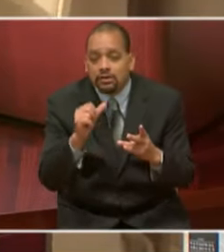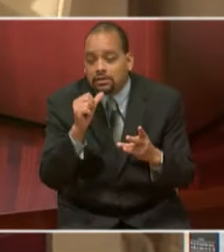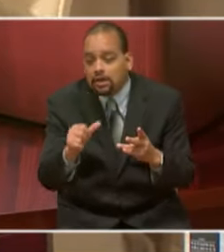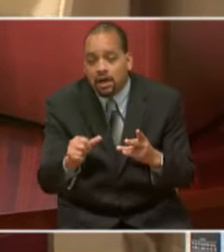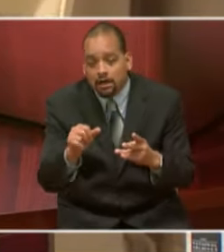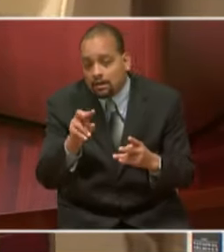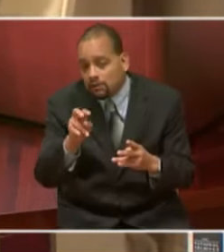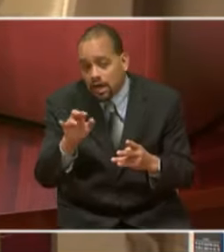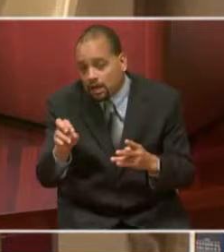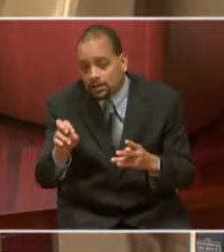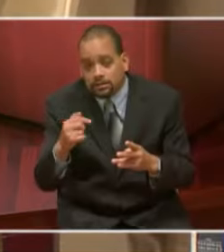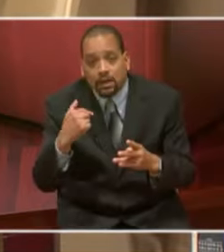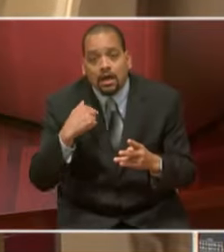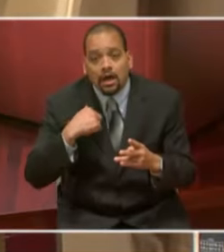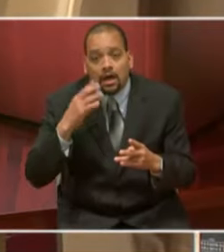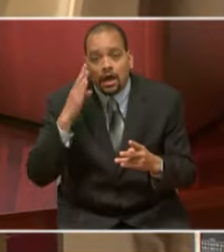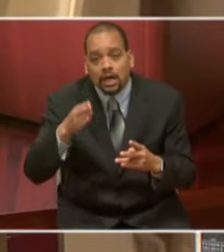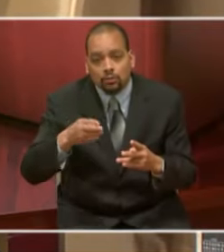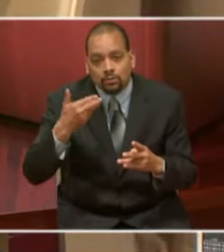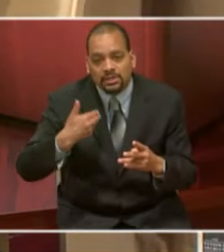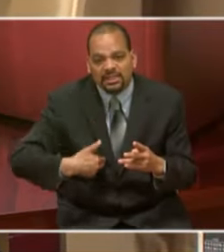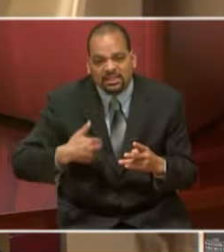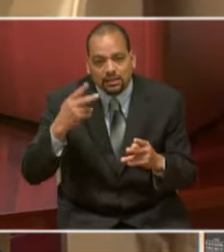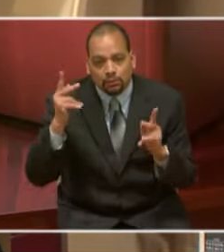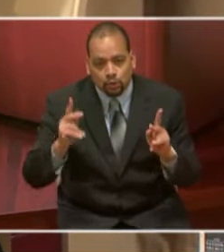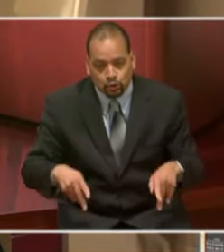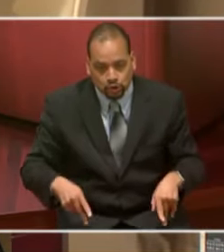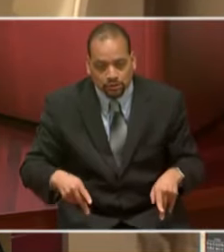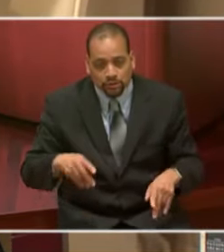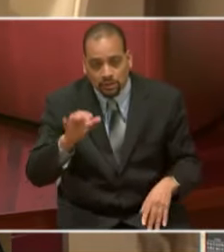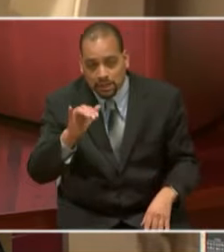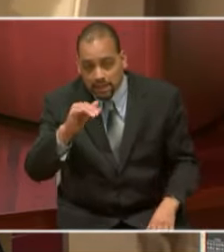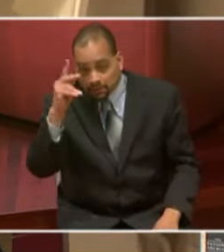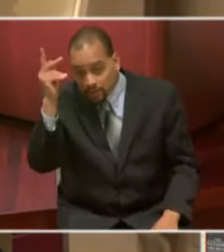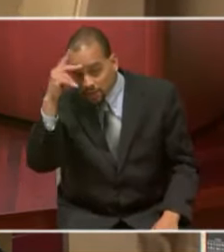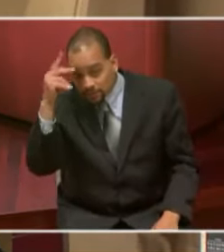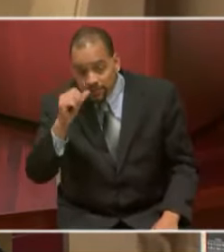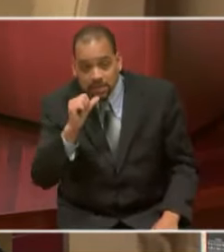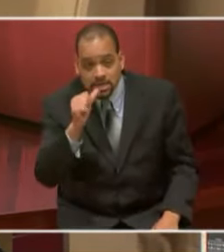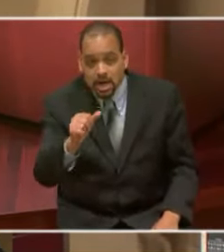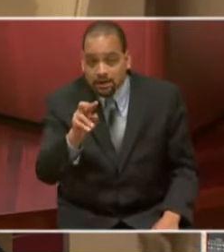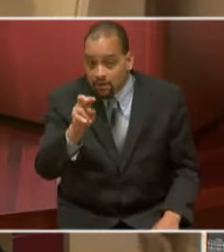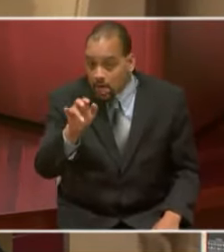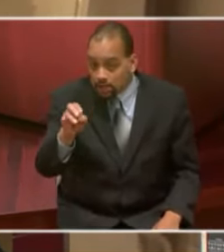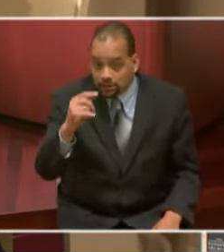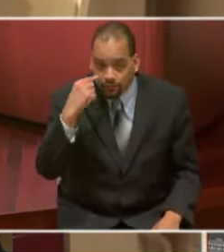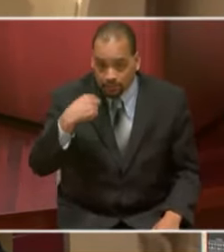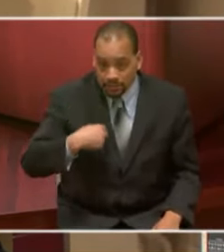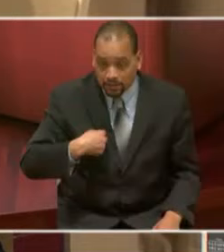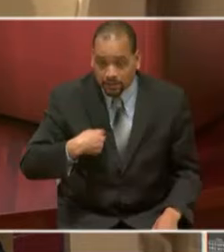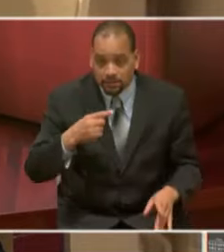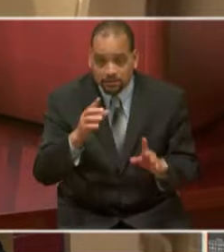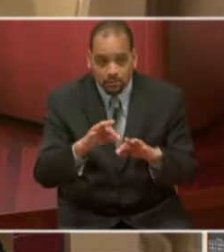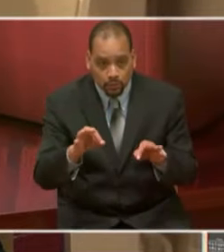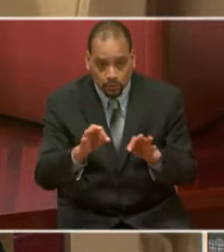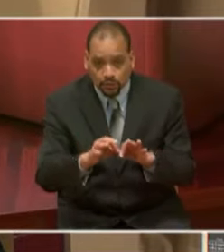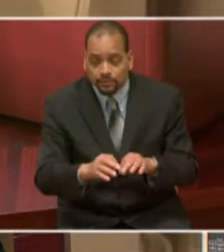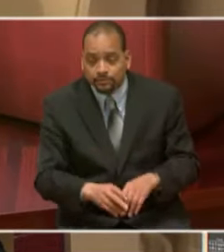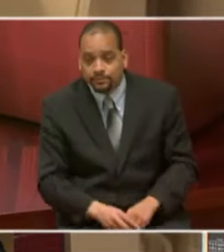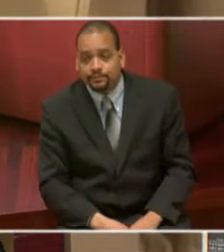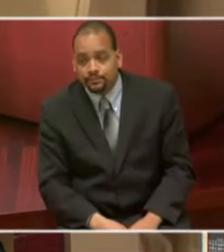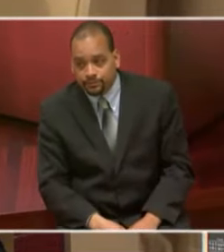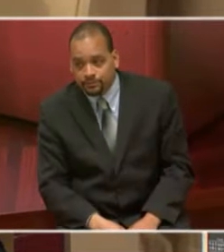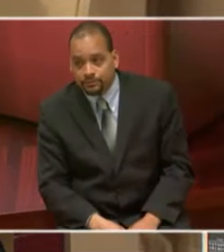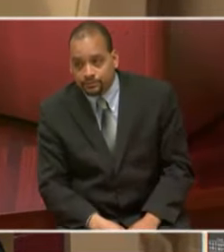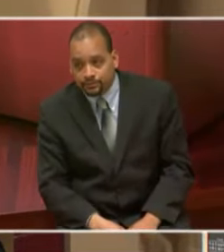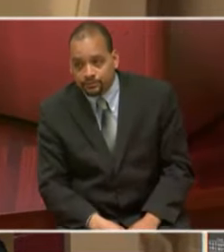in a democratic society. It doesn't matter whether you're rich, middle class, or low income. We all